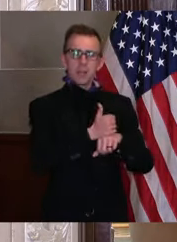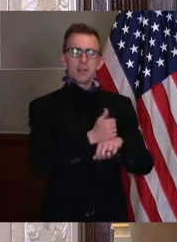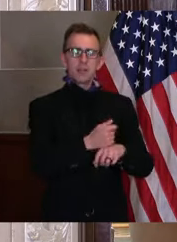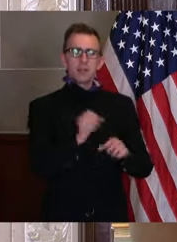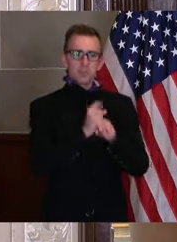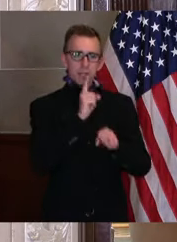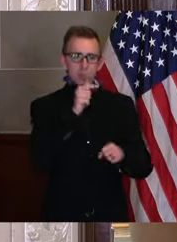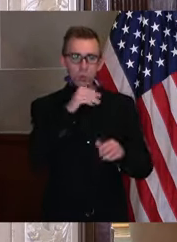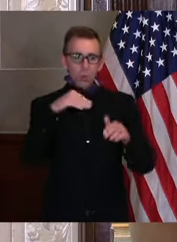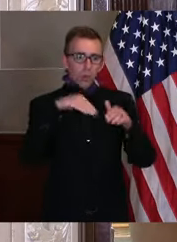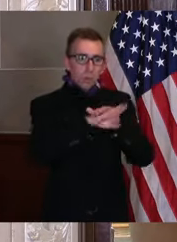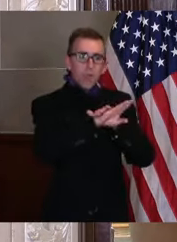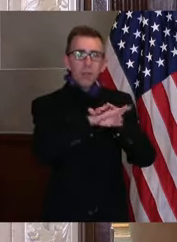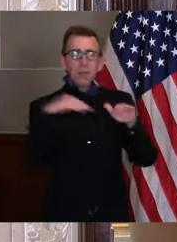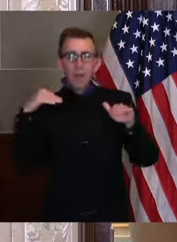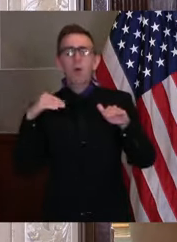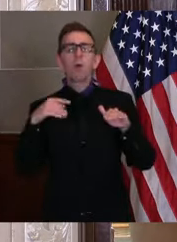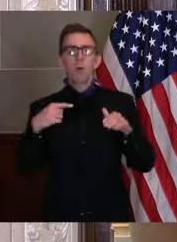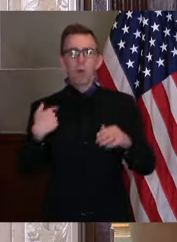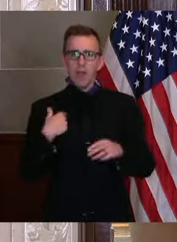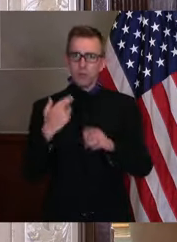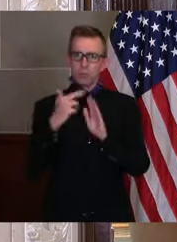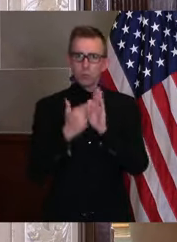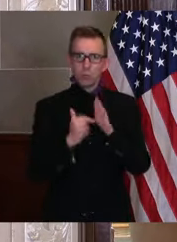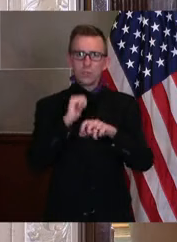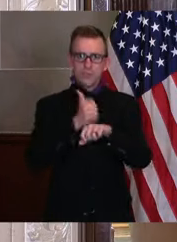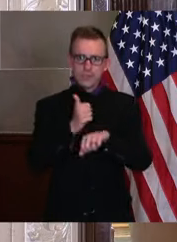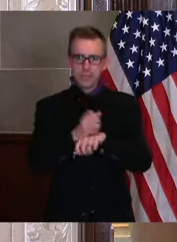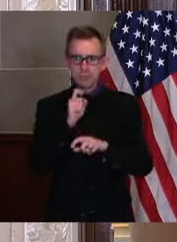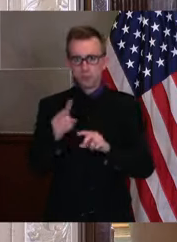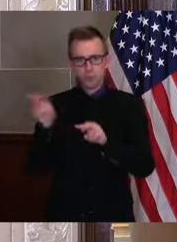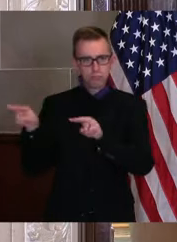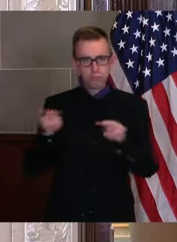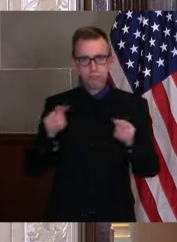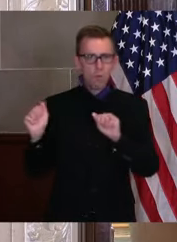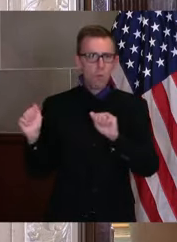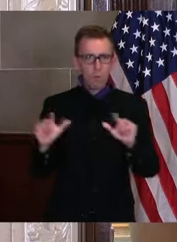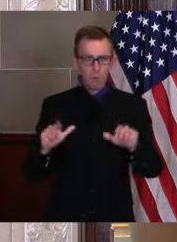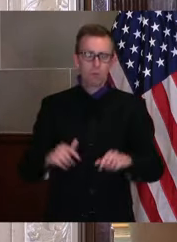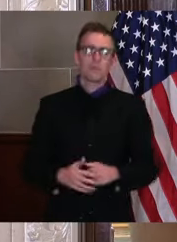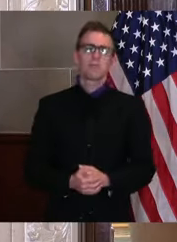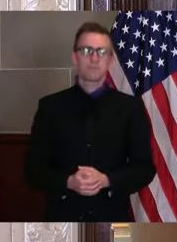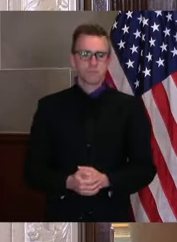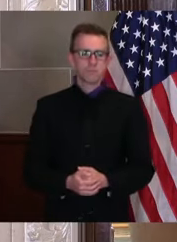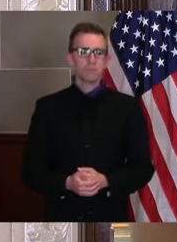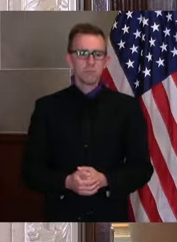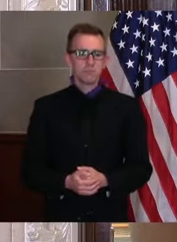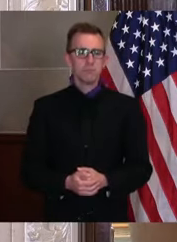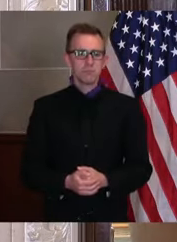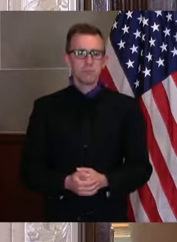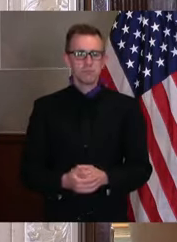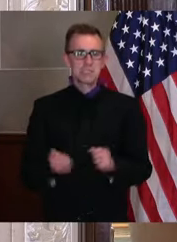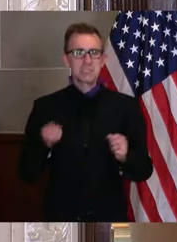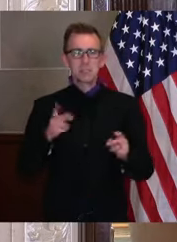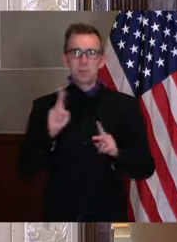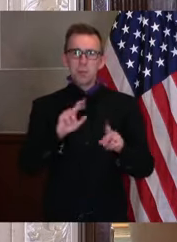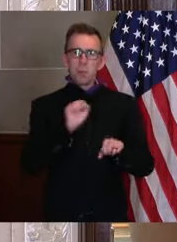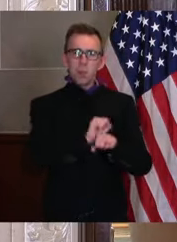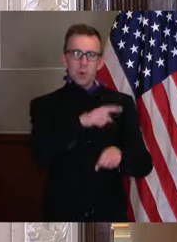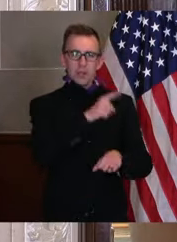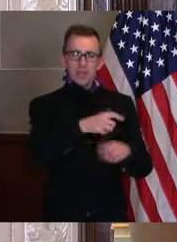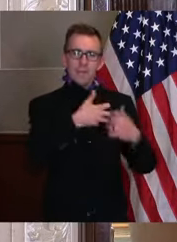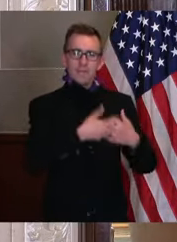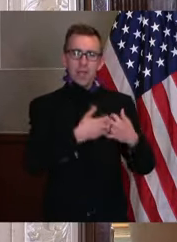the facility. Over 7,000 employees work at Ford's Kansas City assembly plant, and it